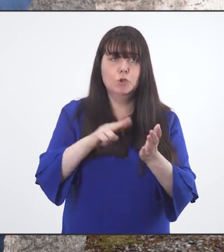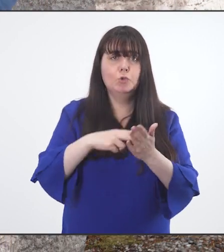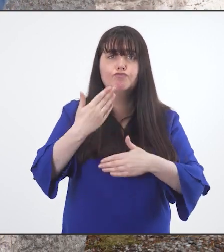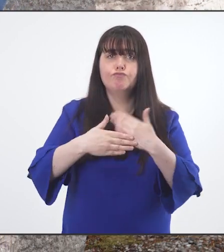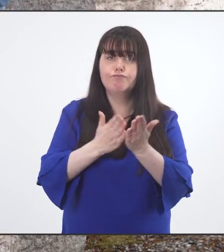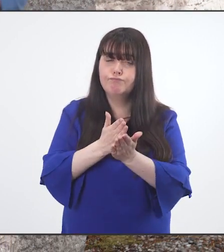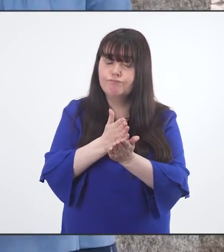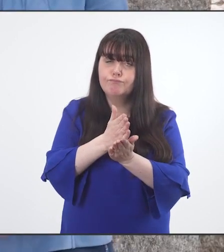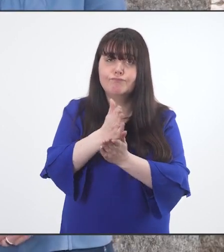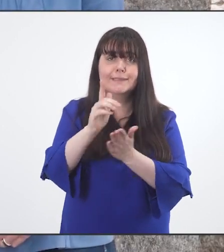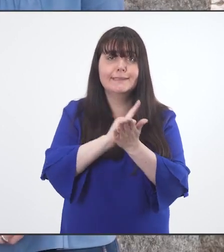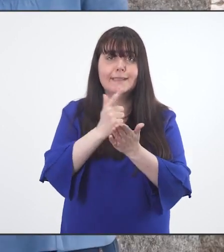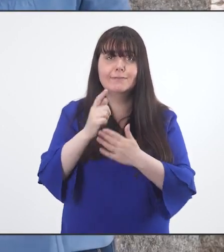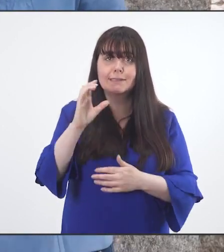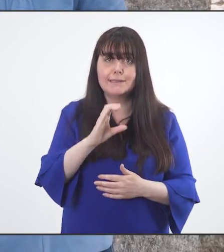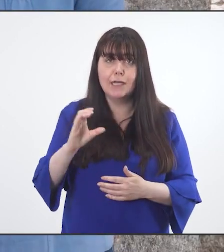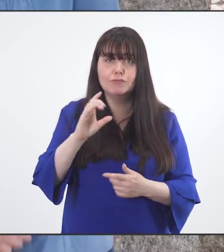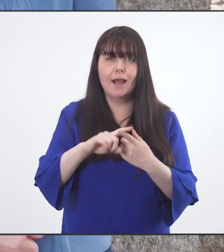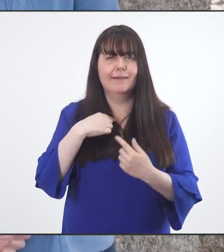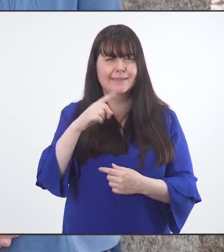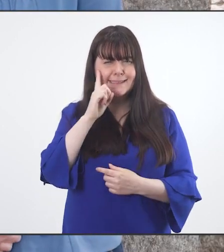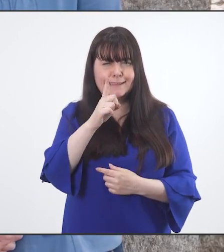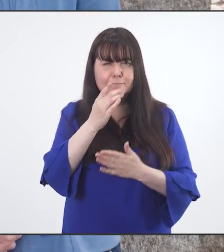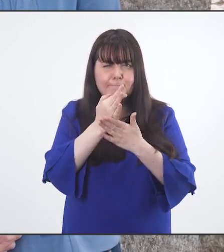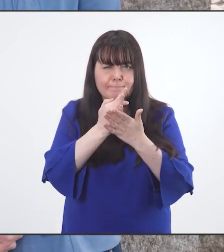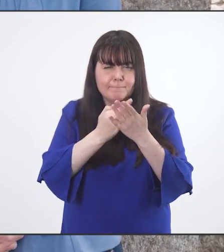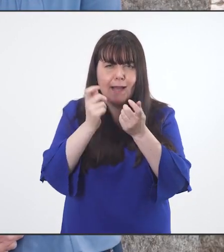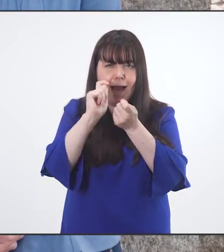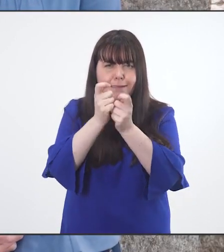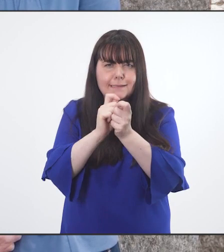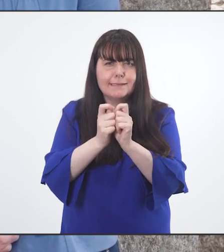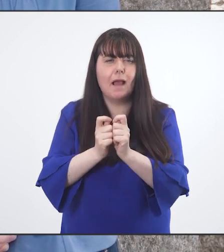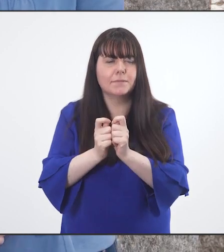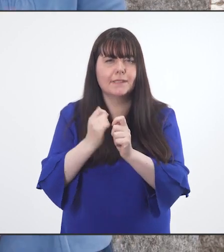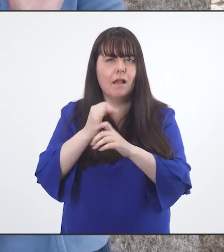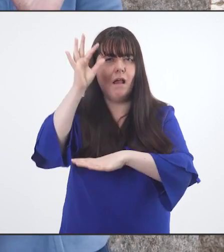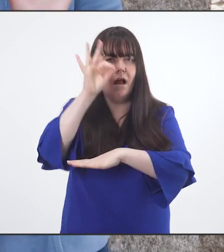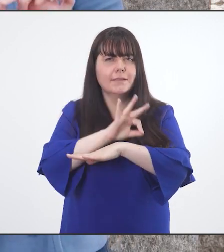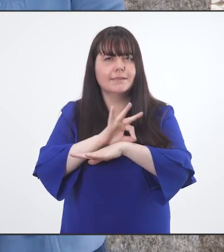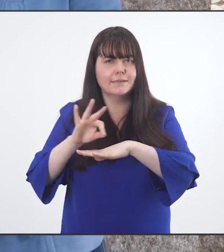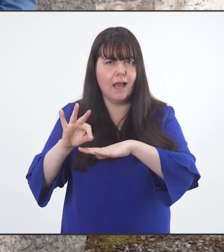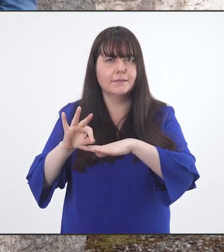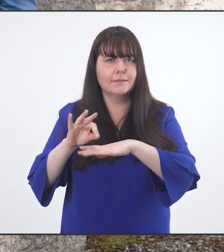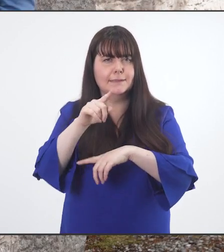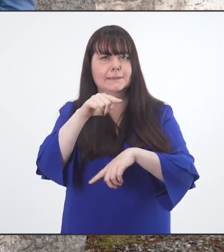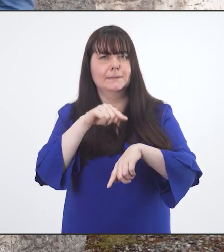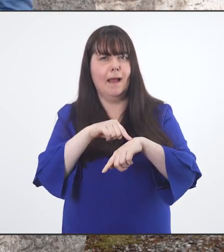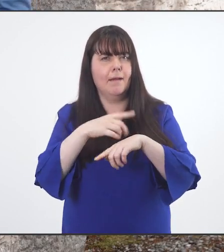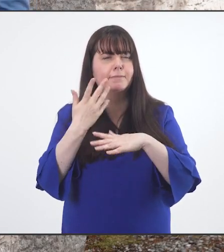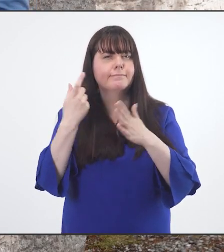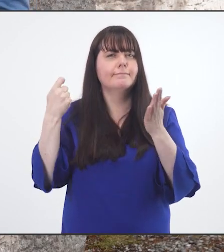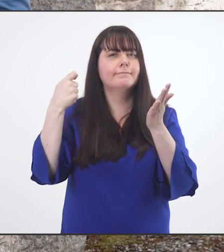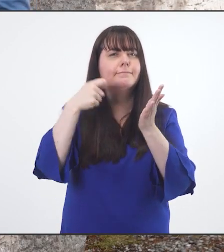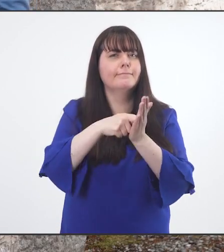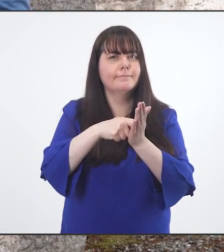story. The church building does seem to have continued in use in the 17th century, and we can see some minor